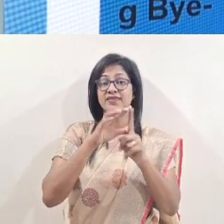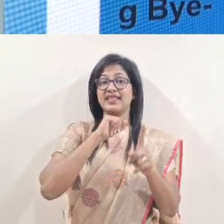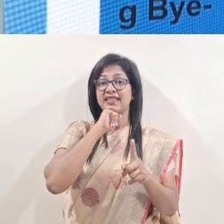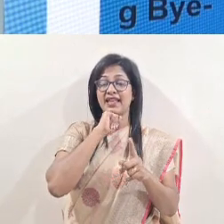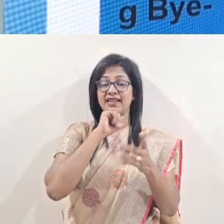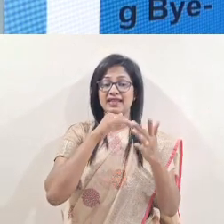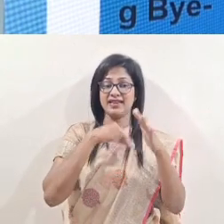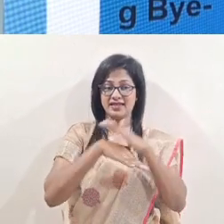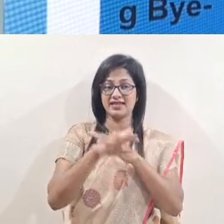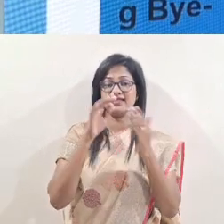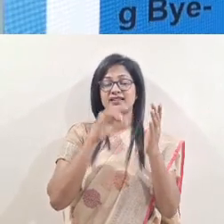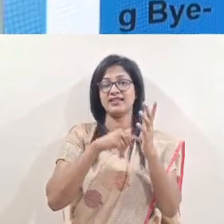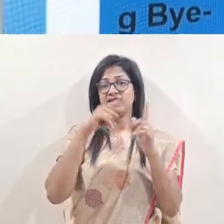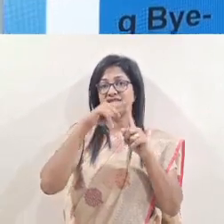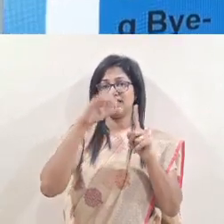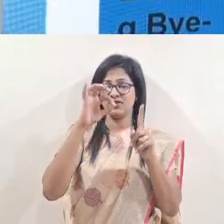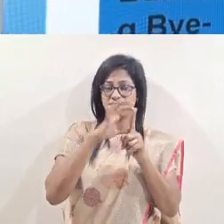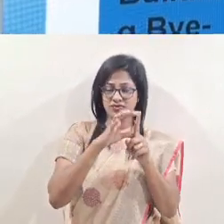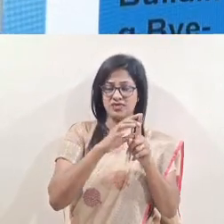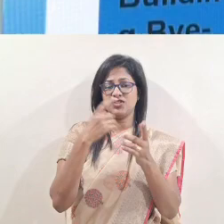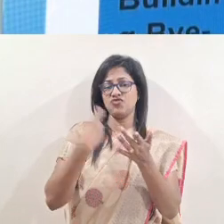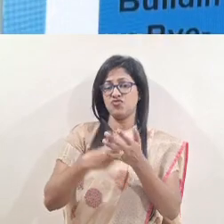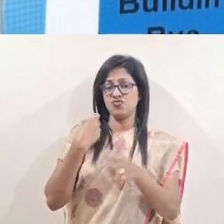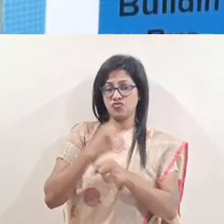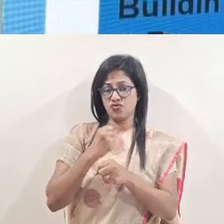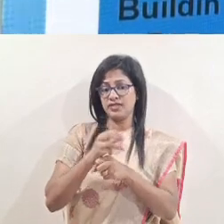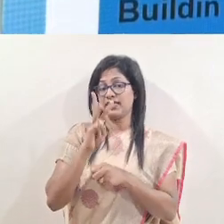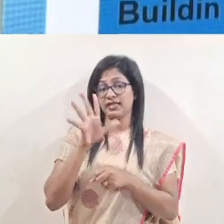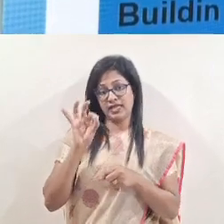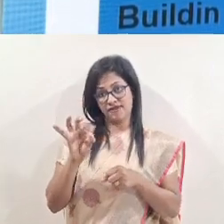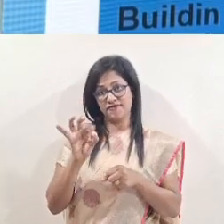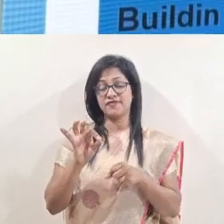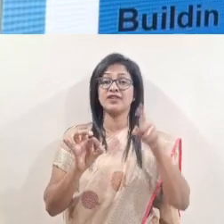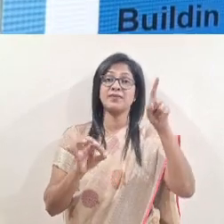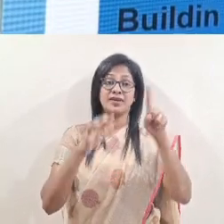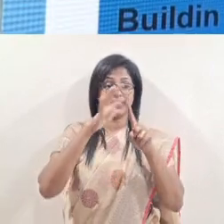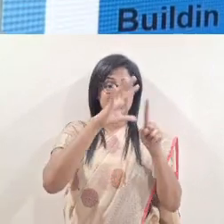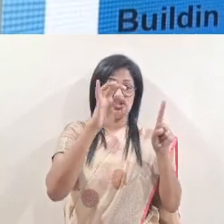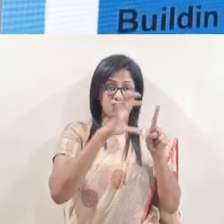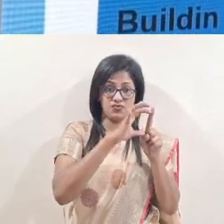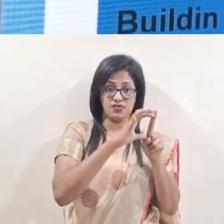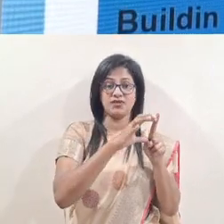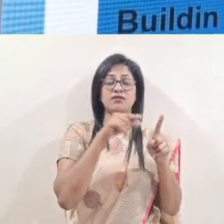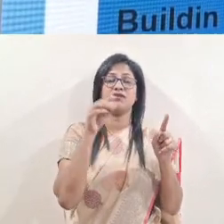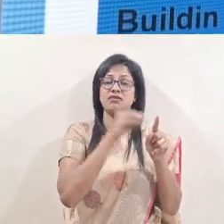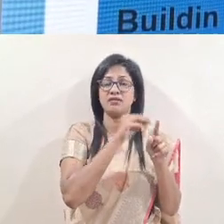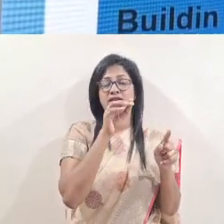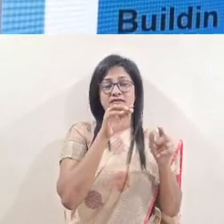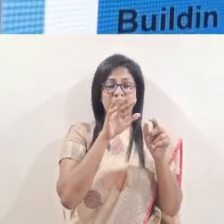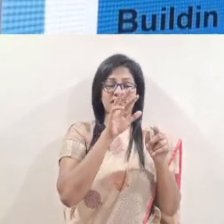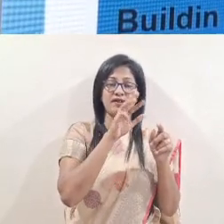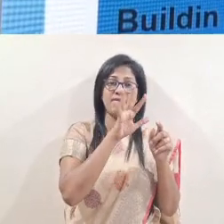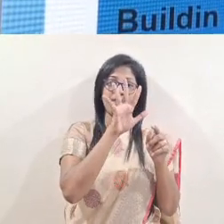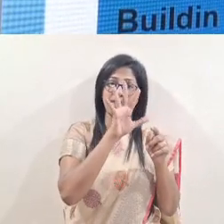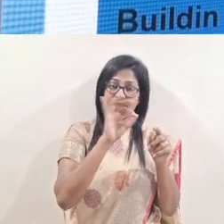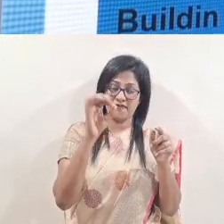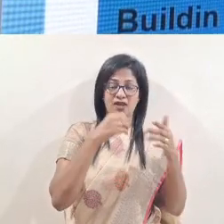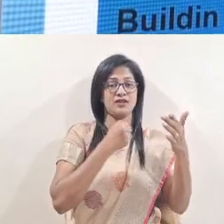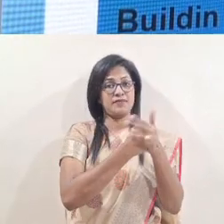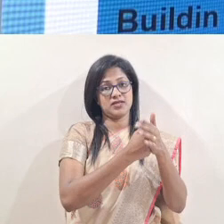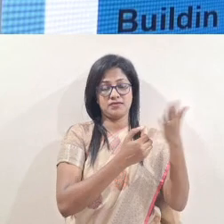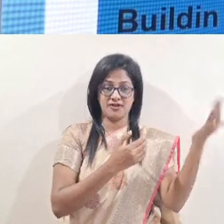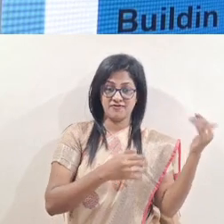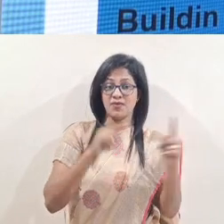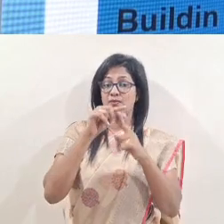maximum FAR is allowed till 350, but in TOD areas, it can go up till maximum 500. In case of Pune, FSI